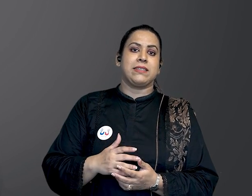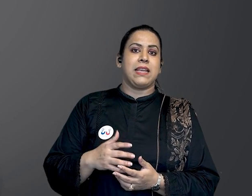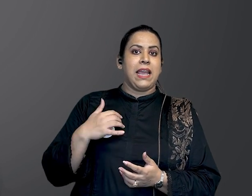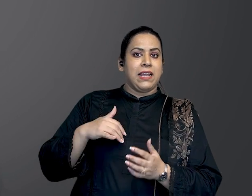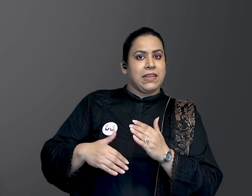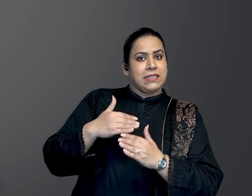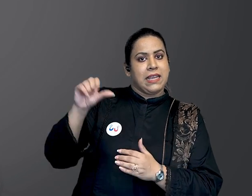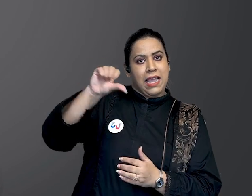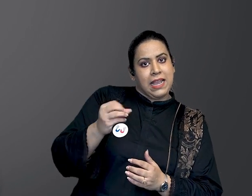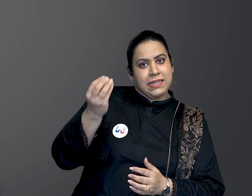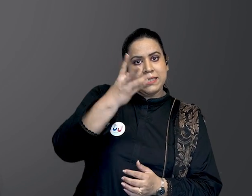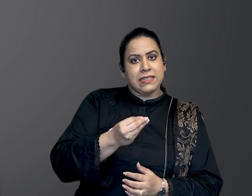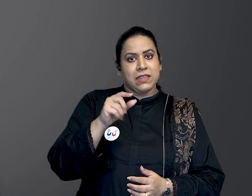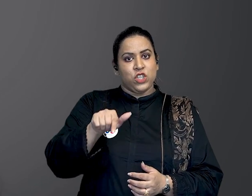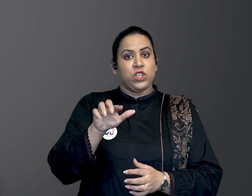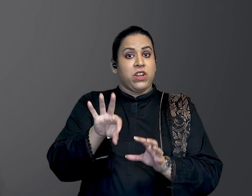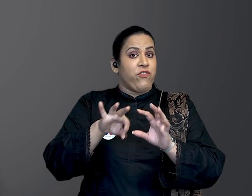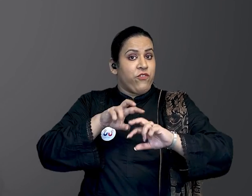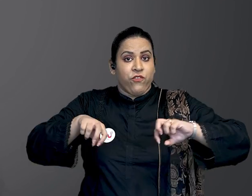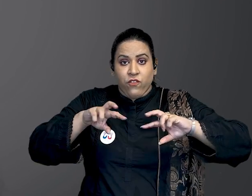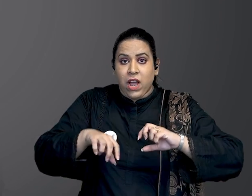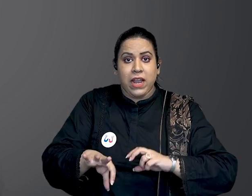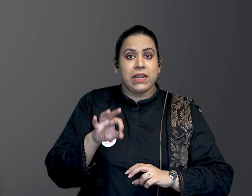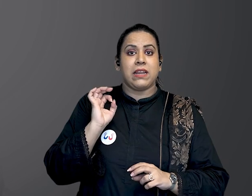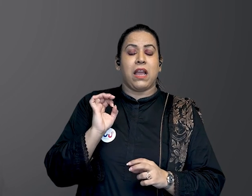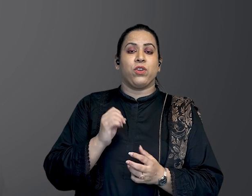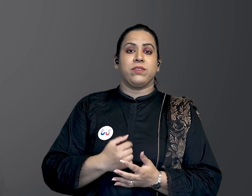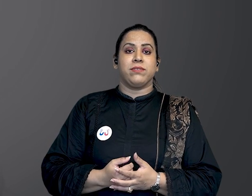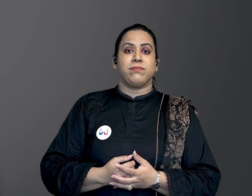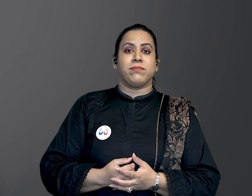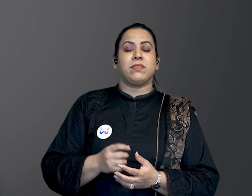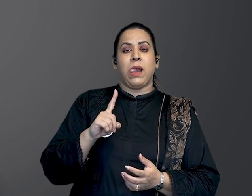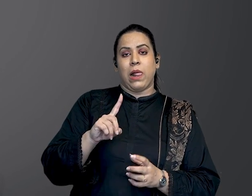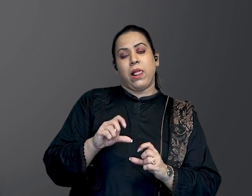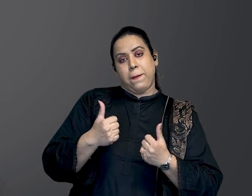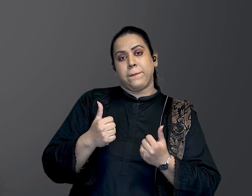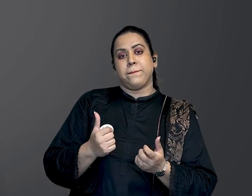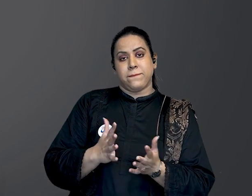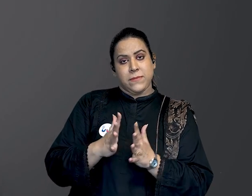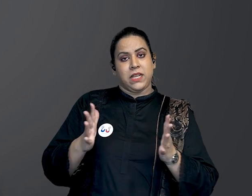sustainable and allows us to be in a body we want to be. And over